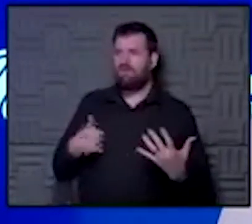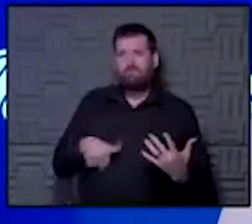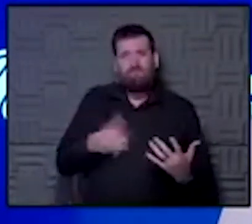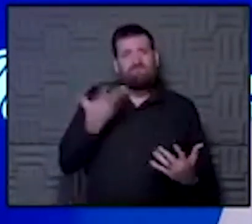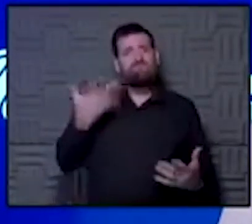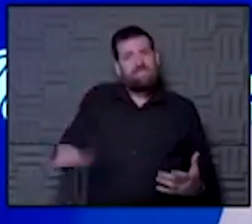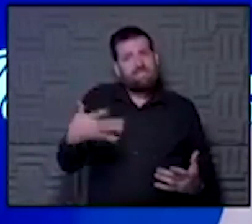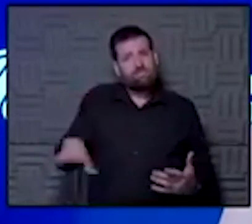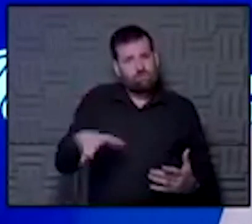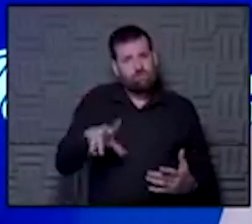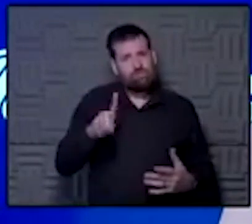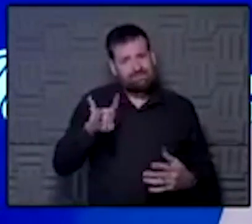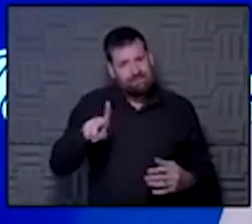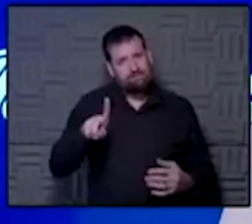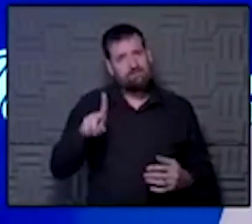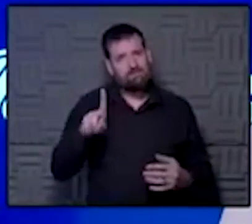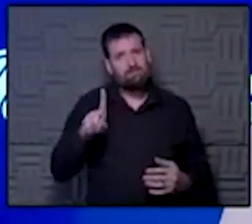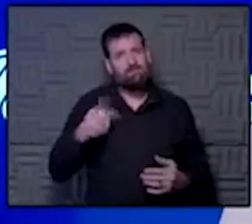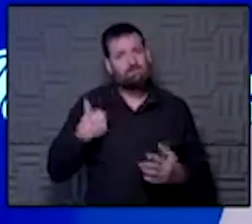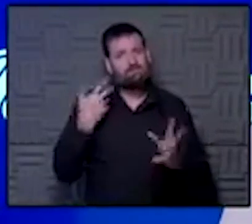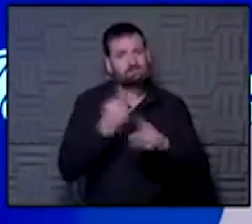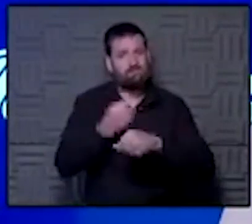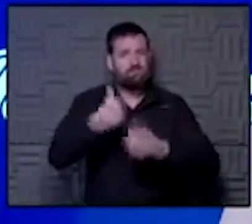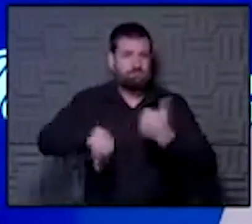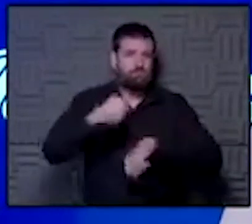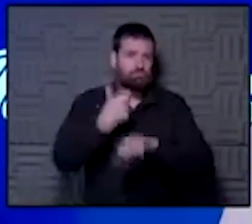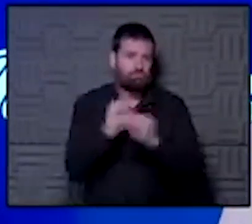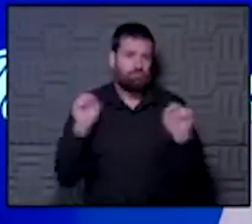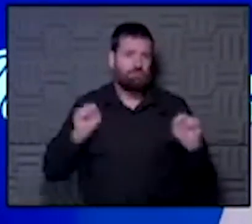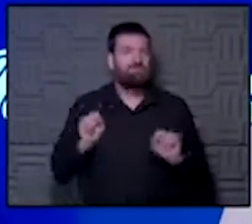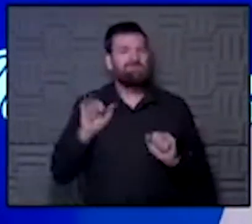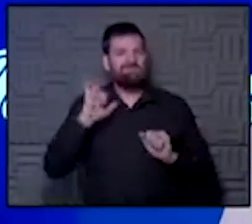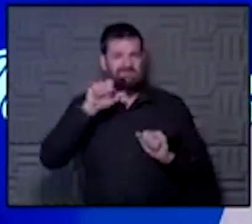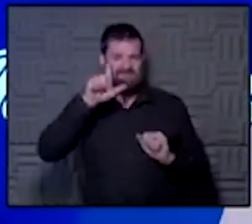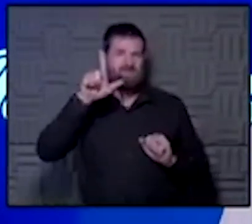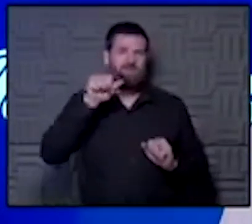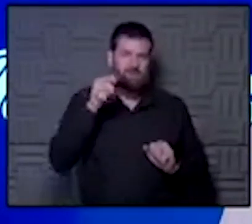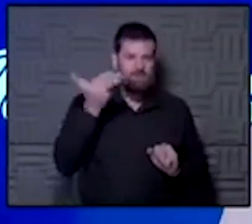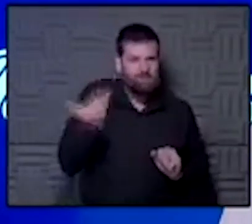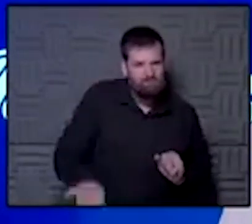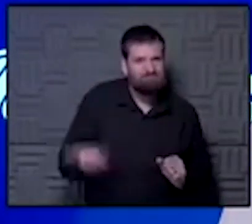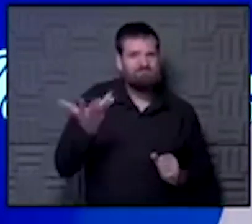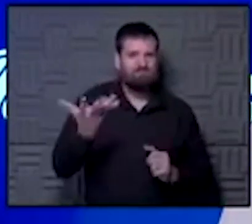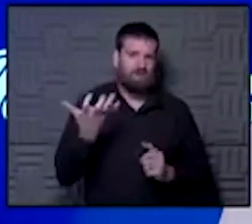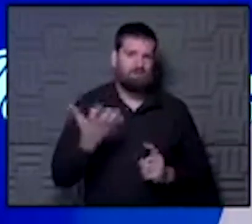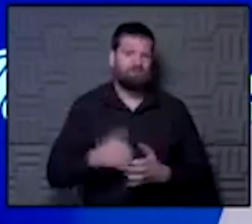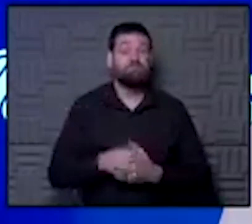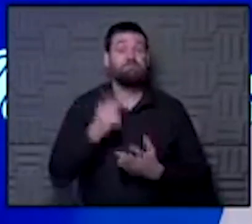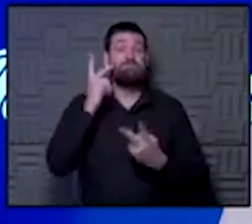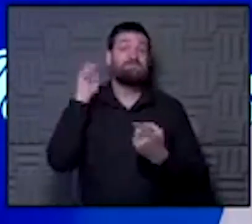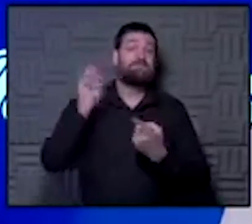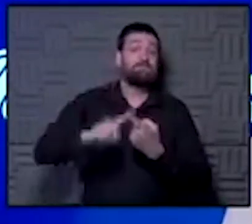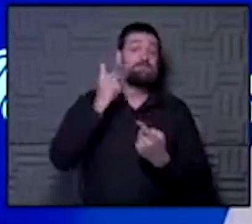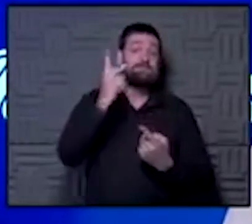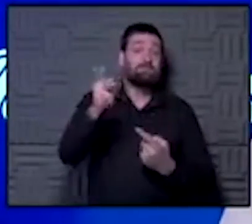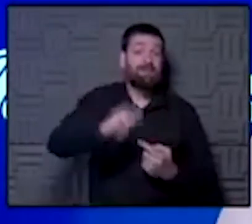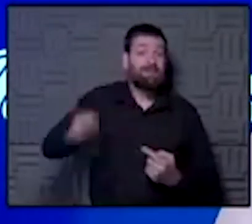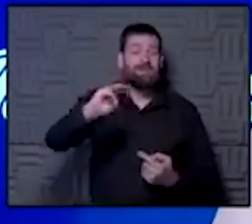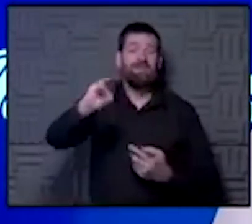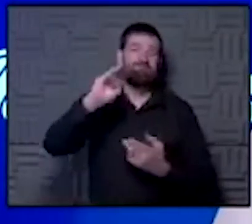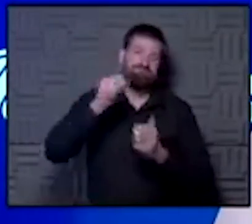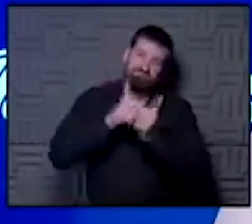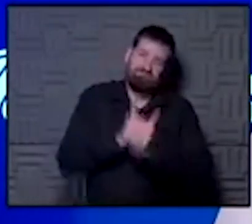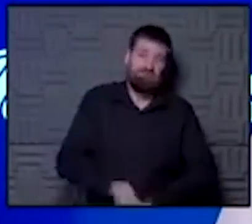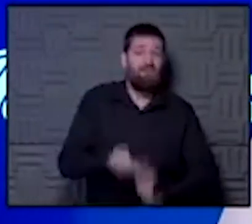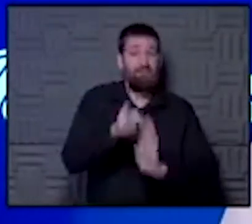have done it, and we can keep each other safe. And that's who and what we want to be. So until we see you Monday, remember, follow the pillars of infection